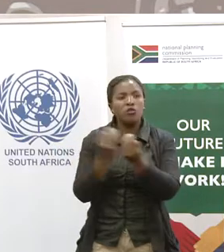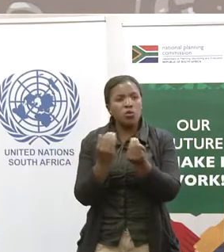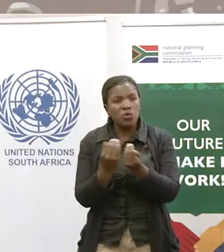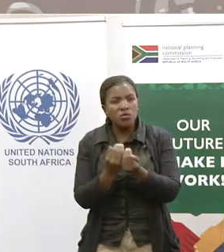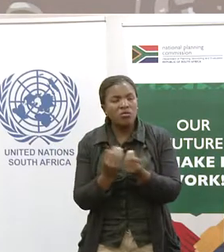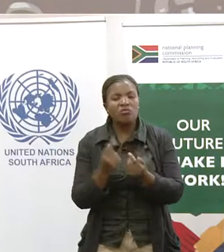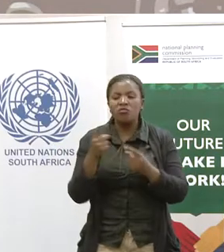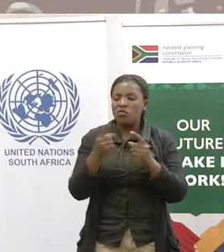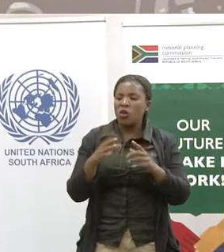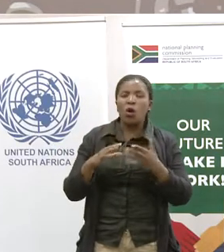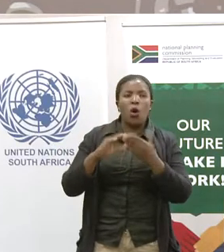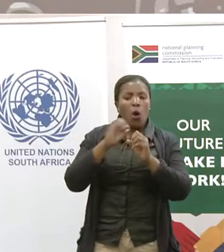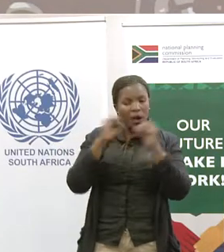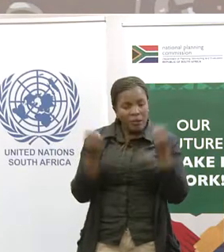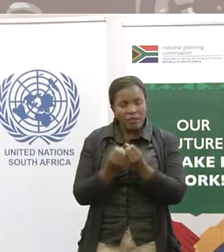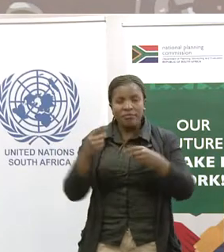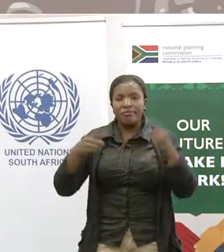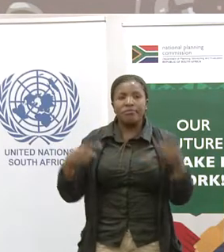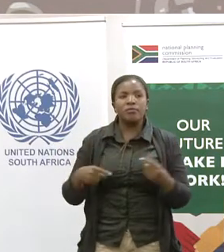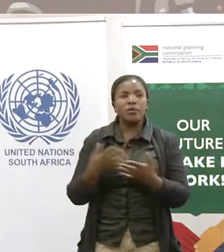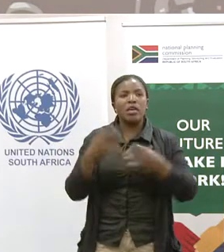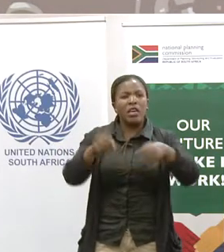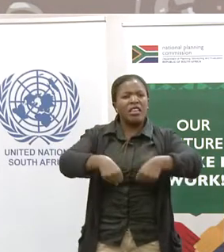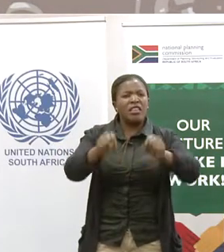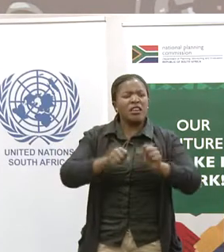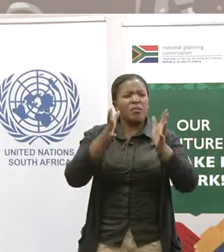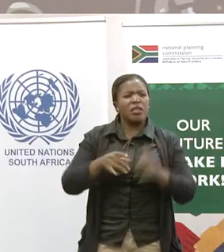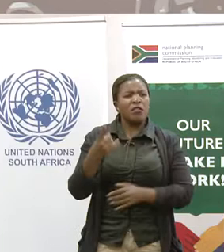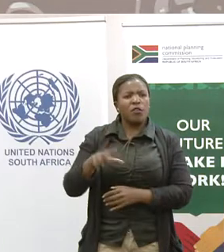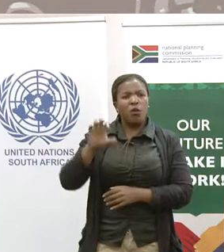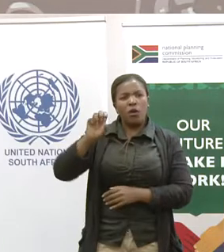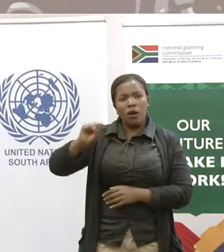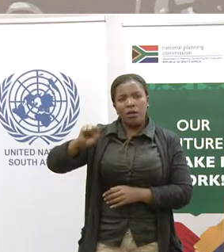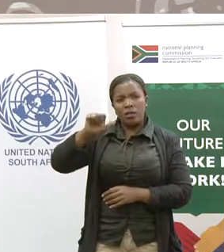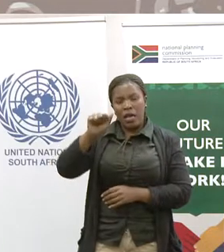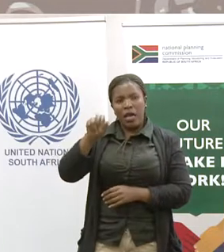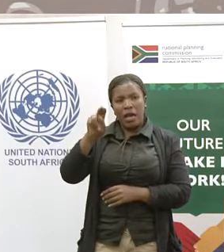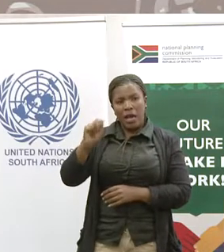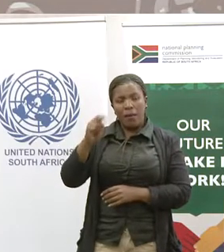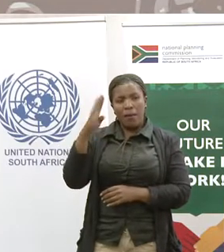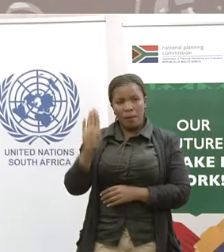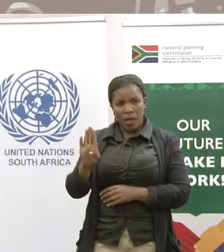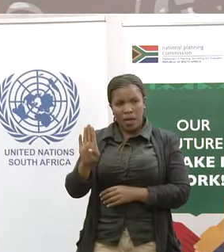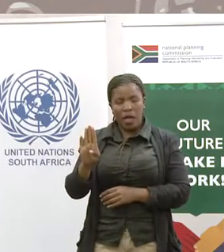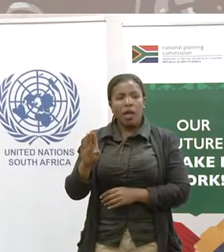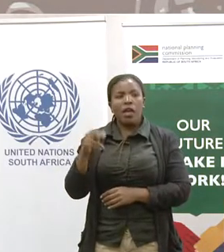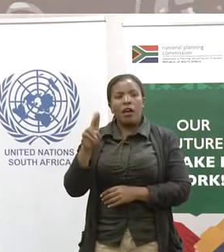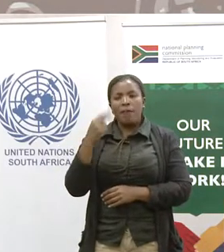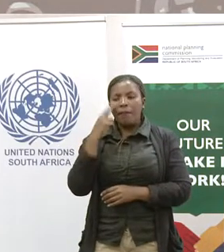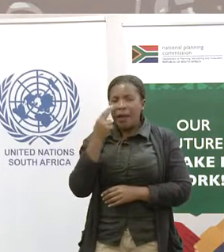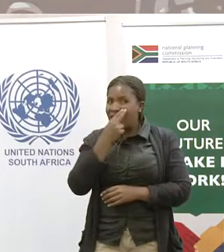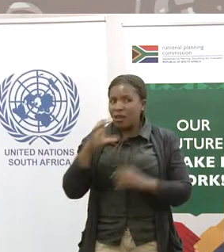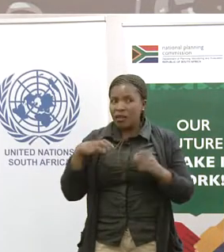civic organizations. He was the chairperson of the South African National Council for the Blind and was a member of its National